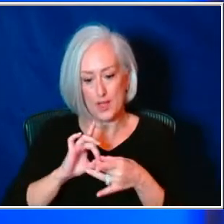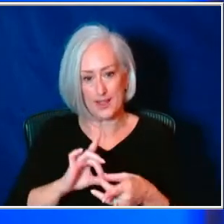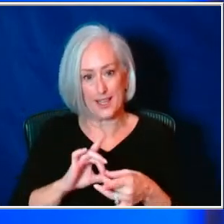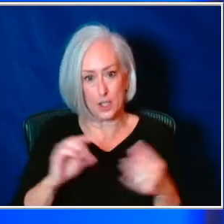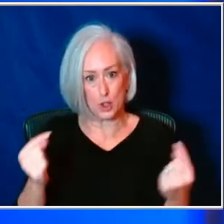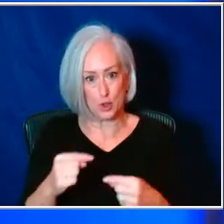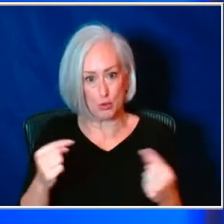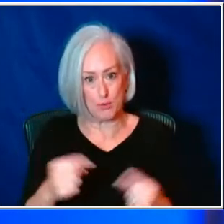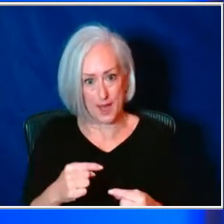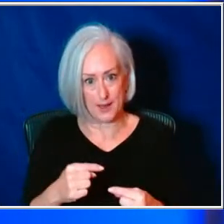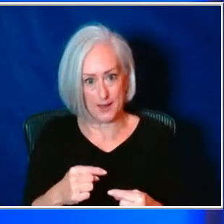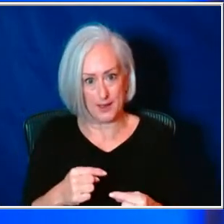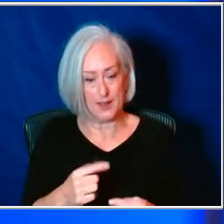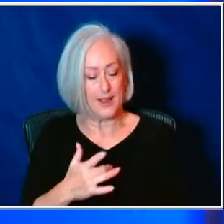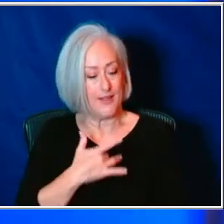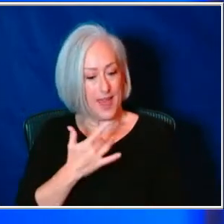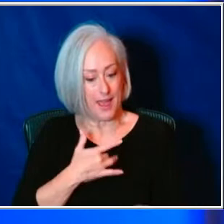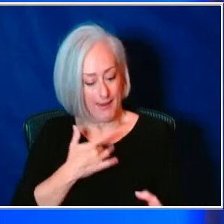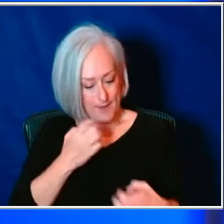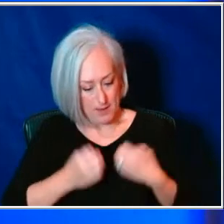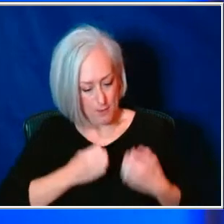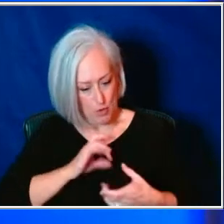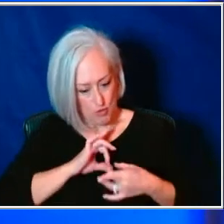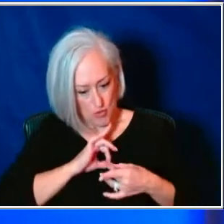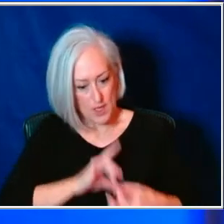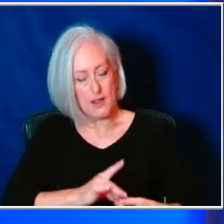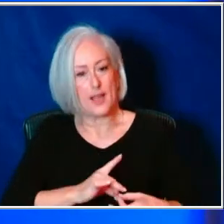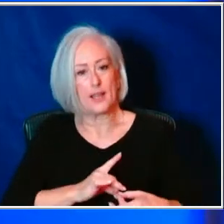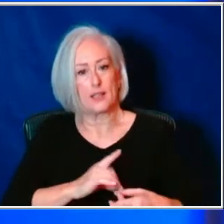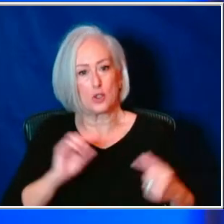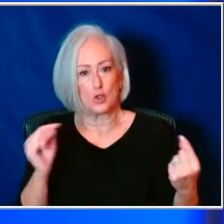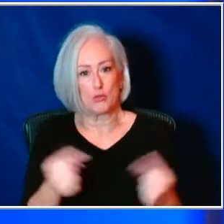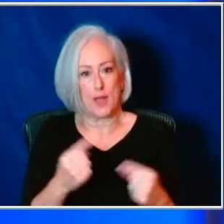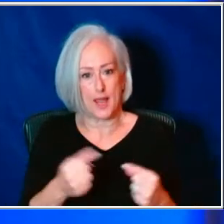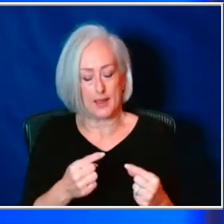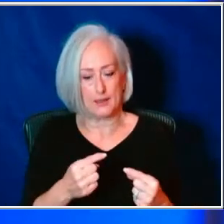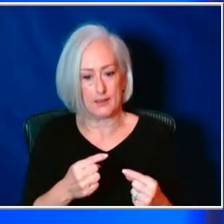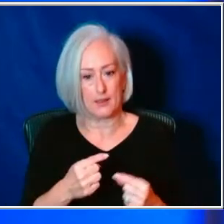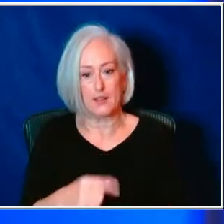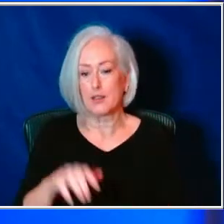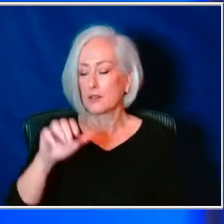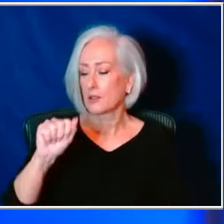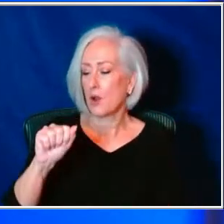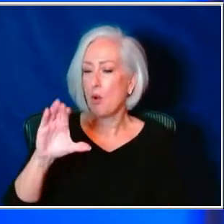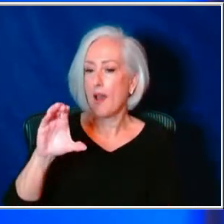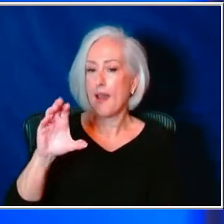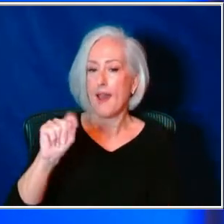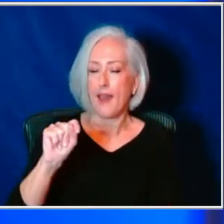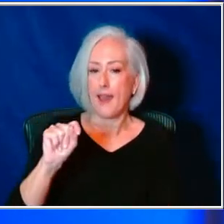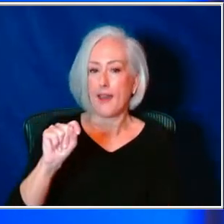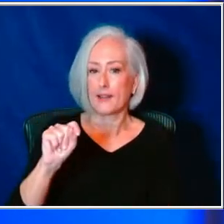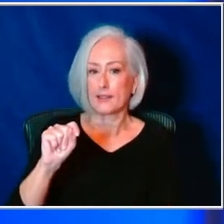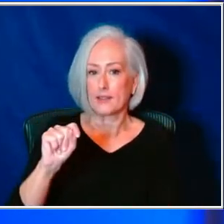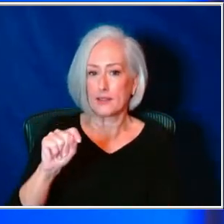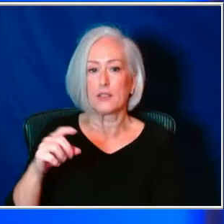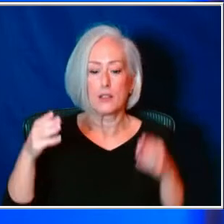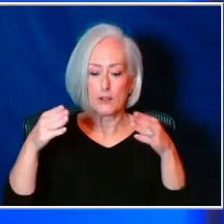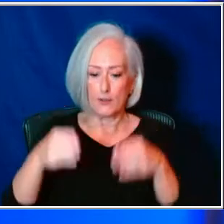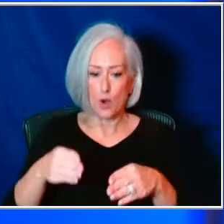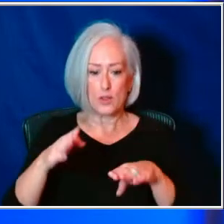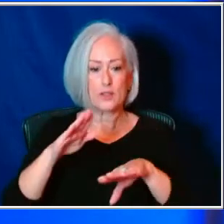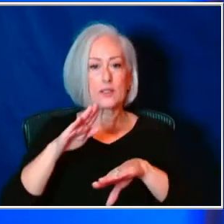about their pain. And so what ACT does is it tries to focus on discussing with a pain